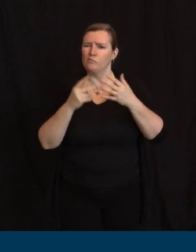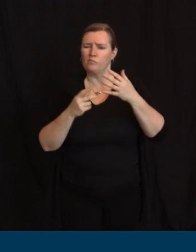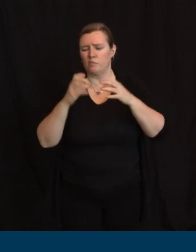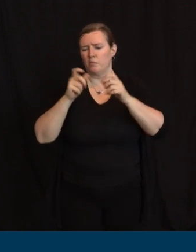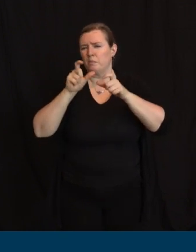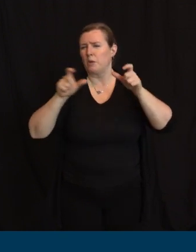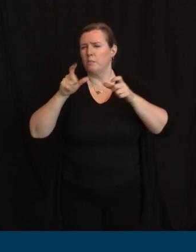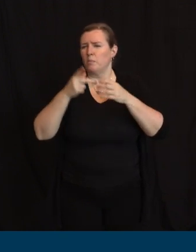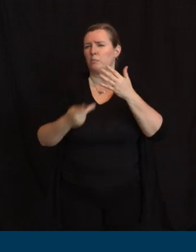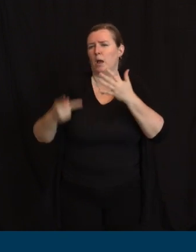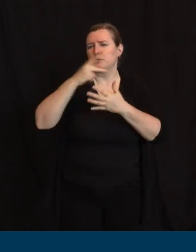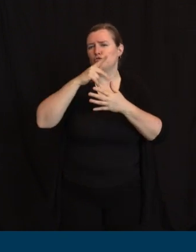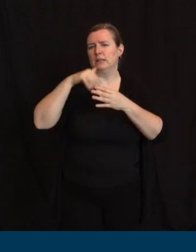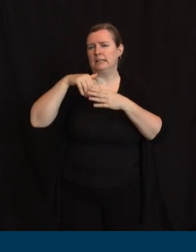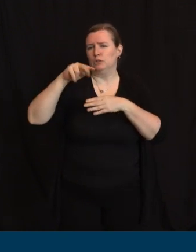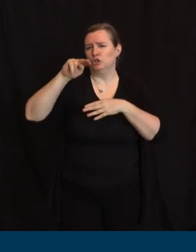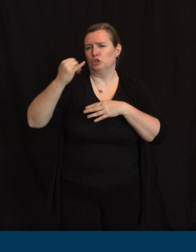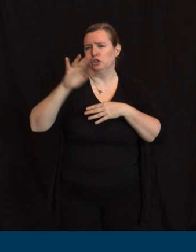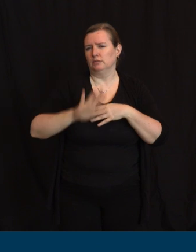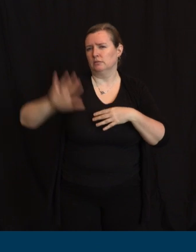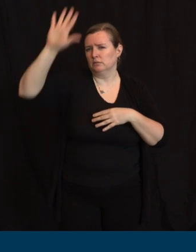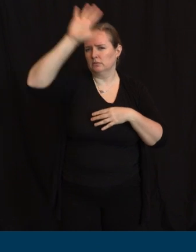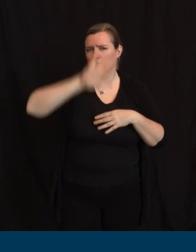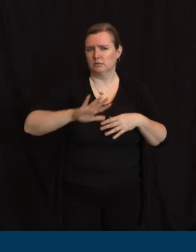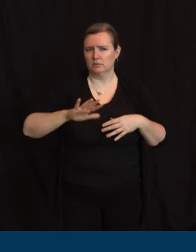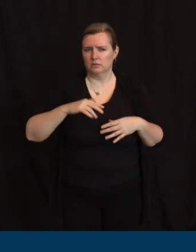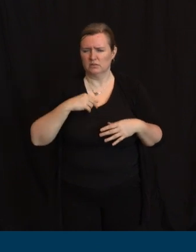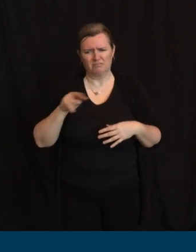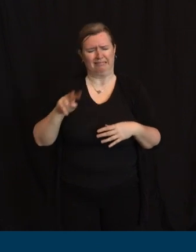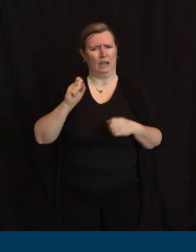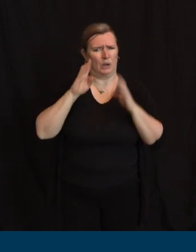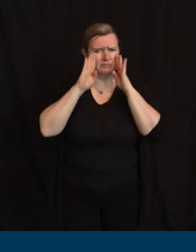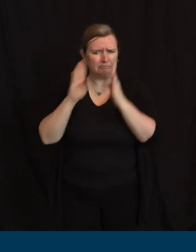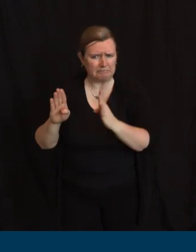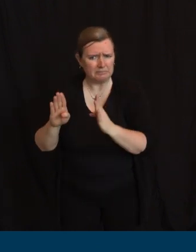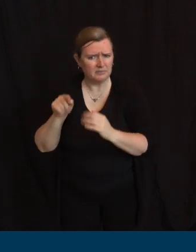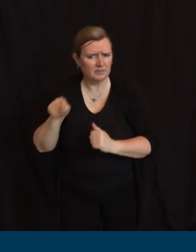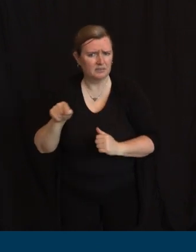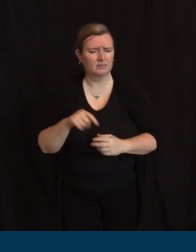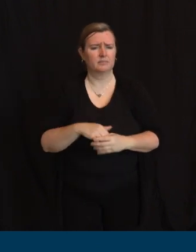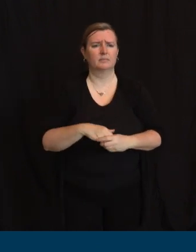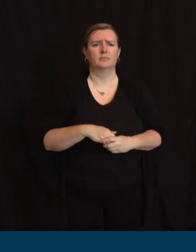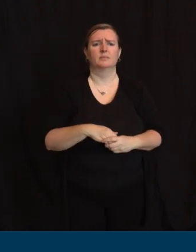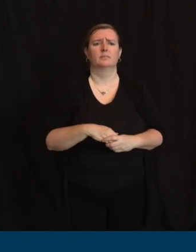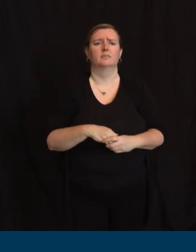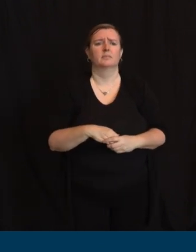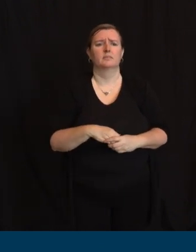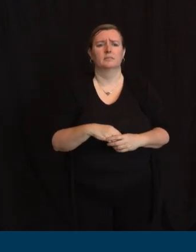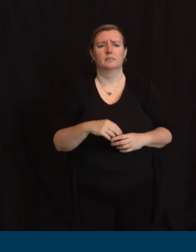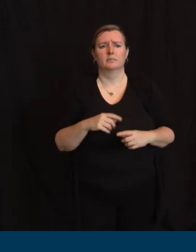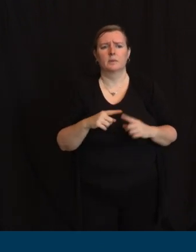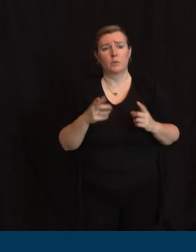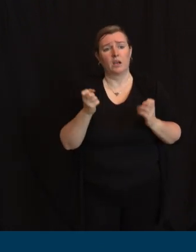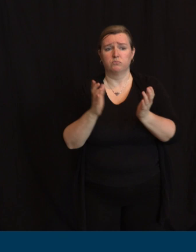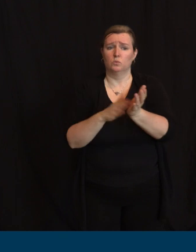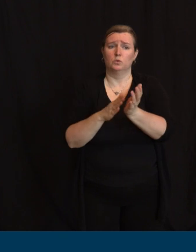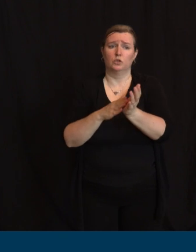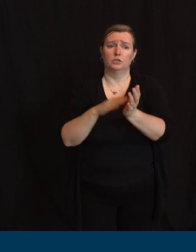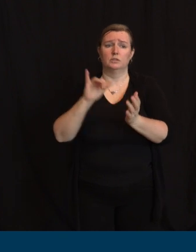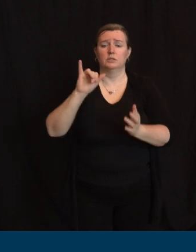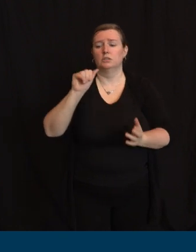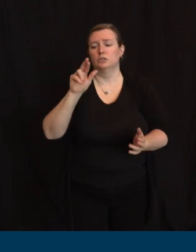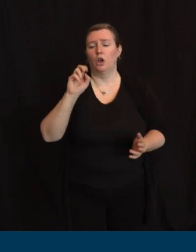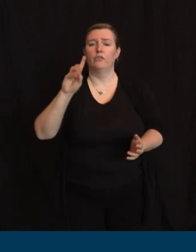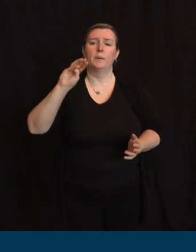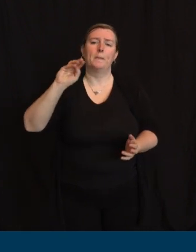that's something we continue to be very focused on. I've not yet acknowledged, but want to acknowledge Jared Maples, the Director of the Department of Homeland Security and